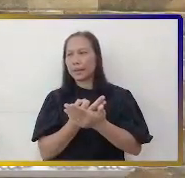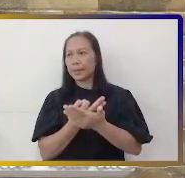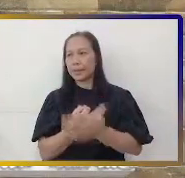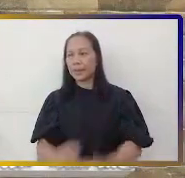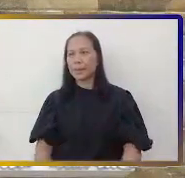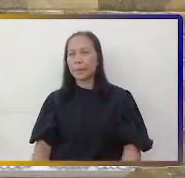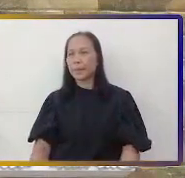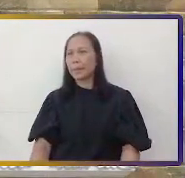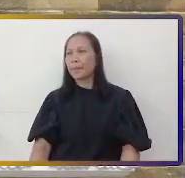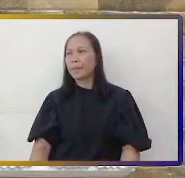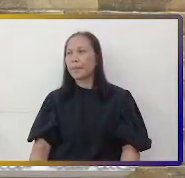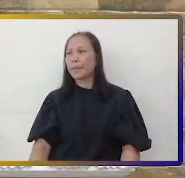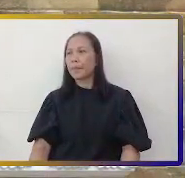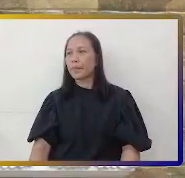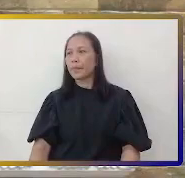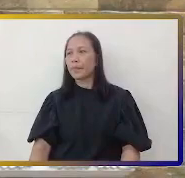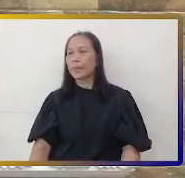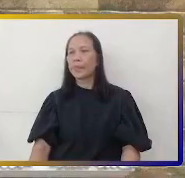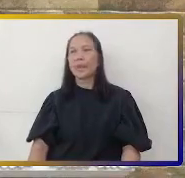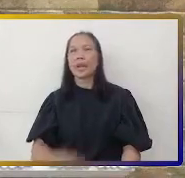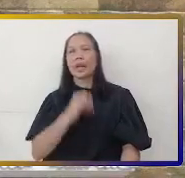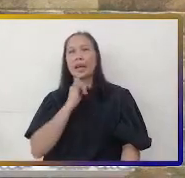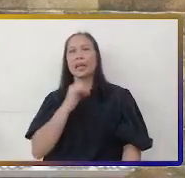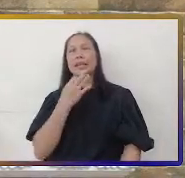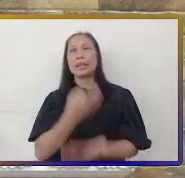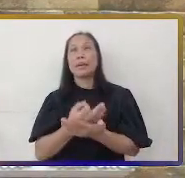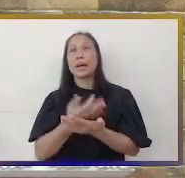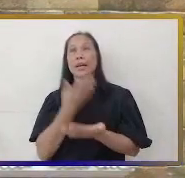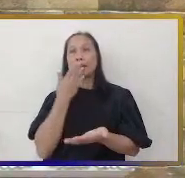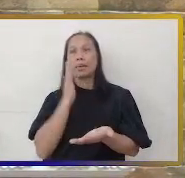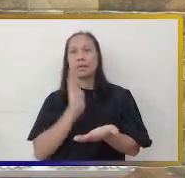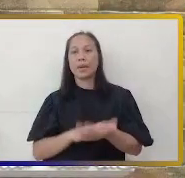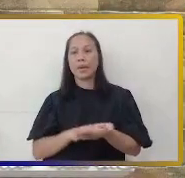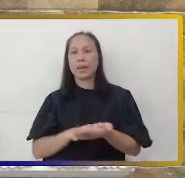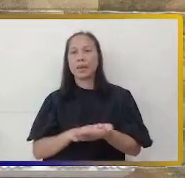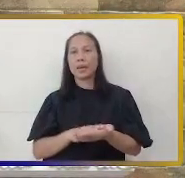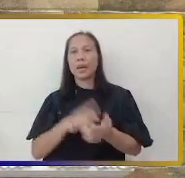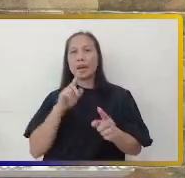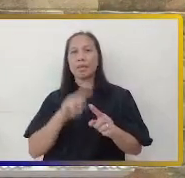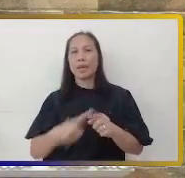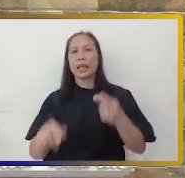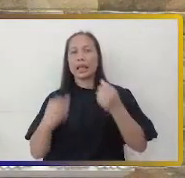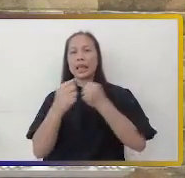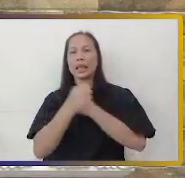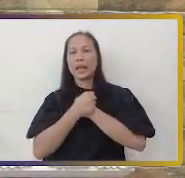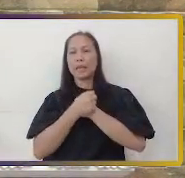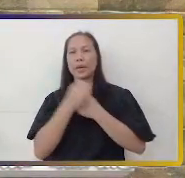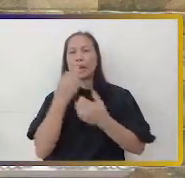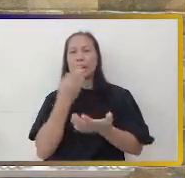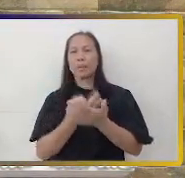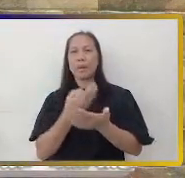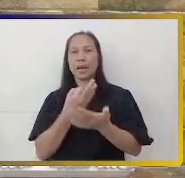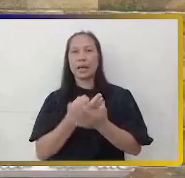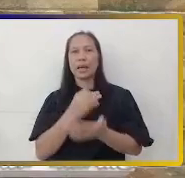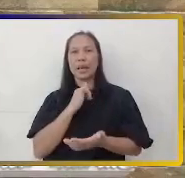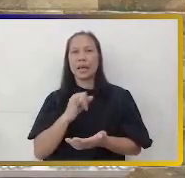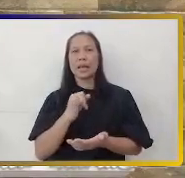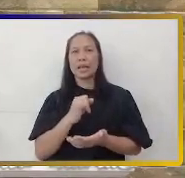money is money bad No but loving money is